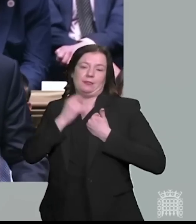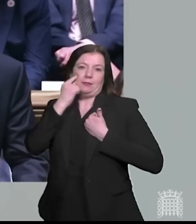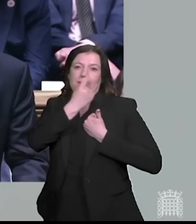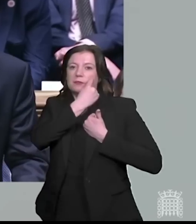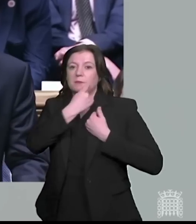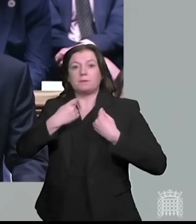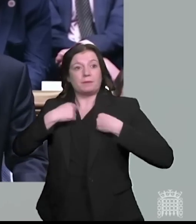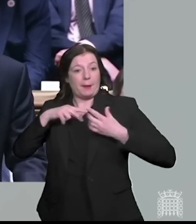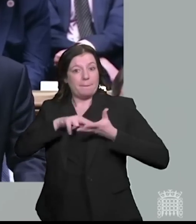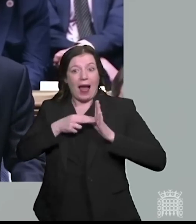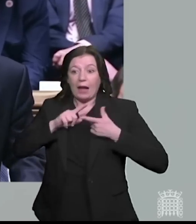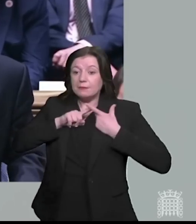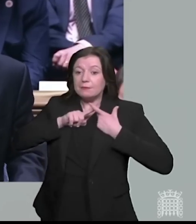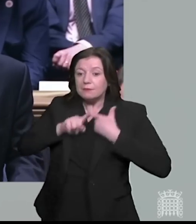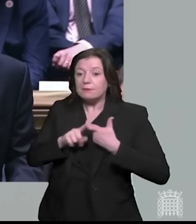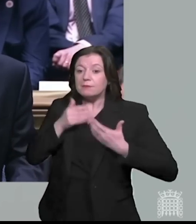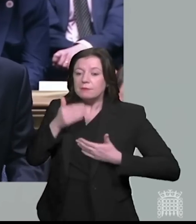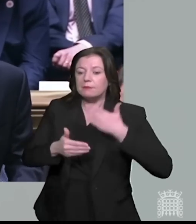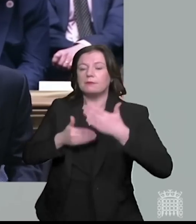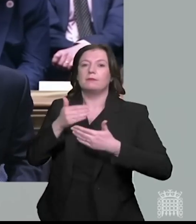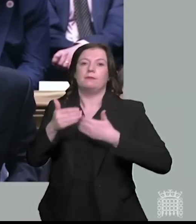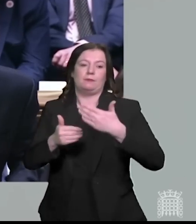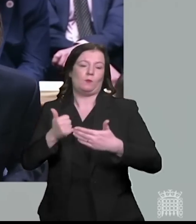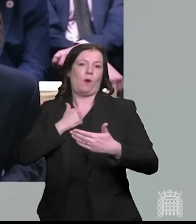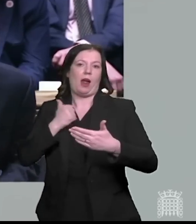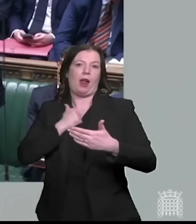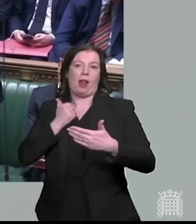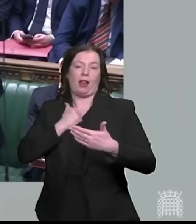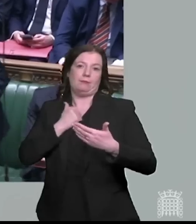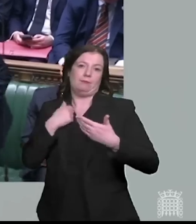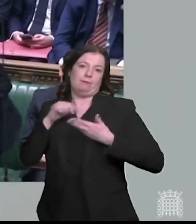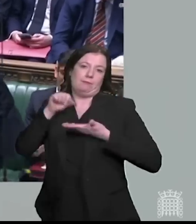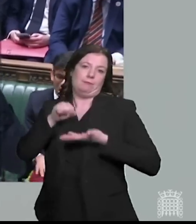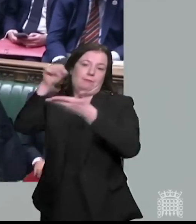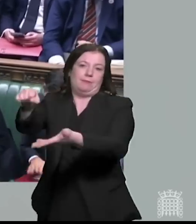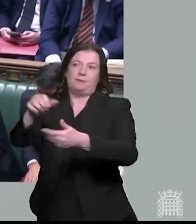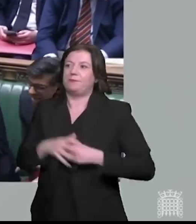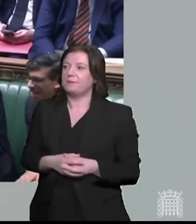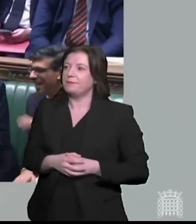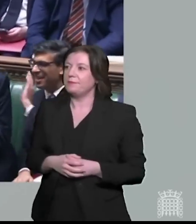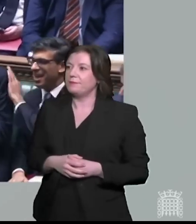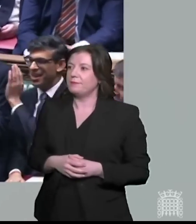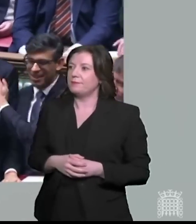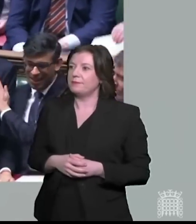We stick to the plan because the plan is working, and I commend this statement to the House.